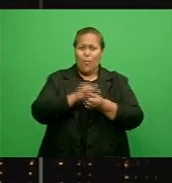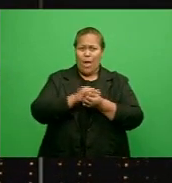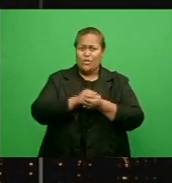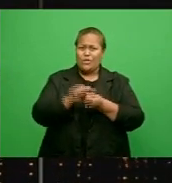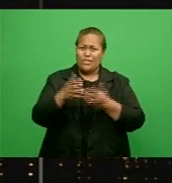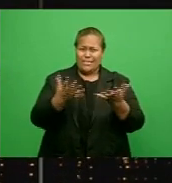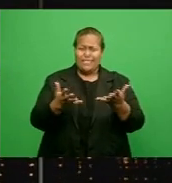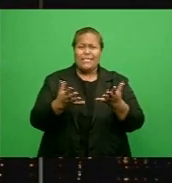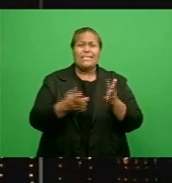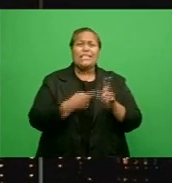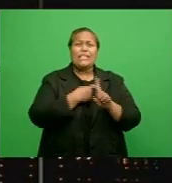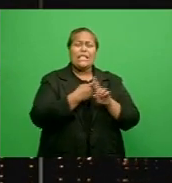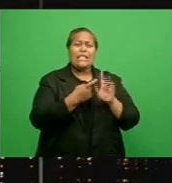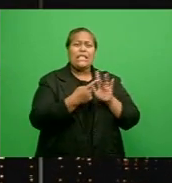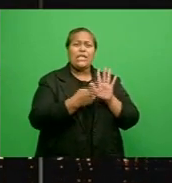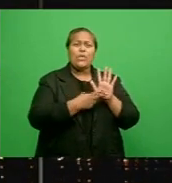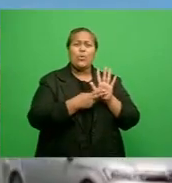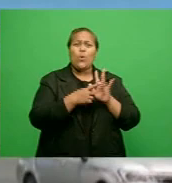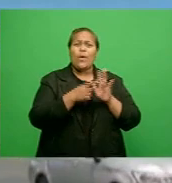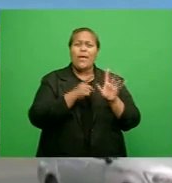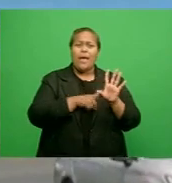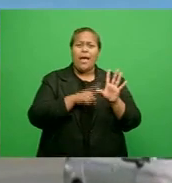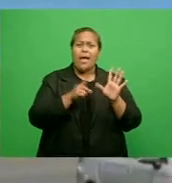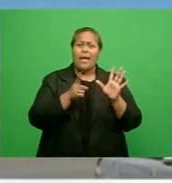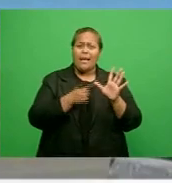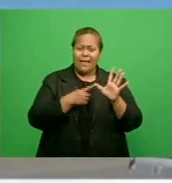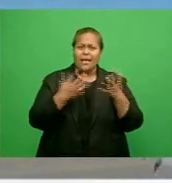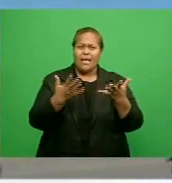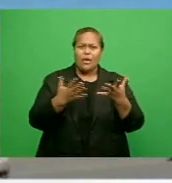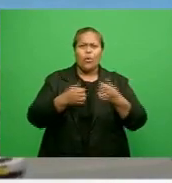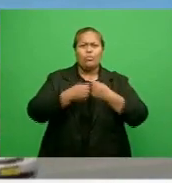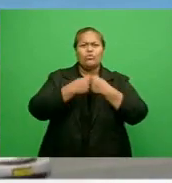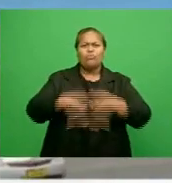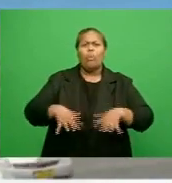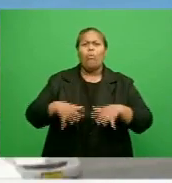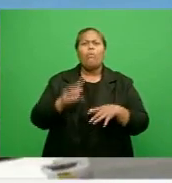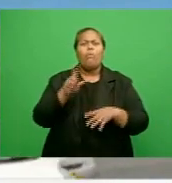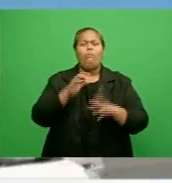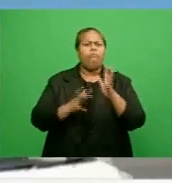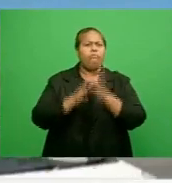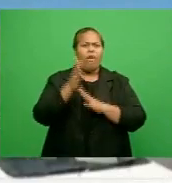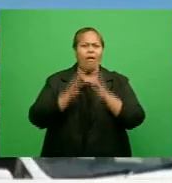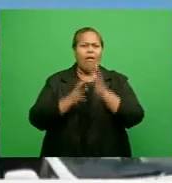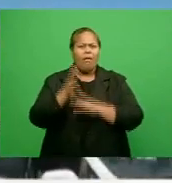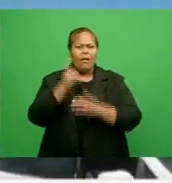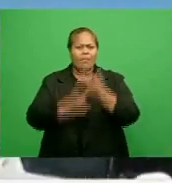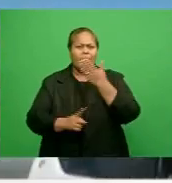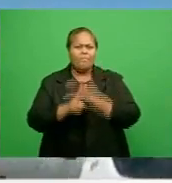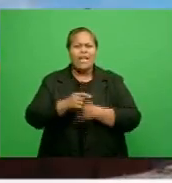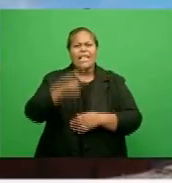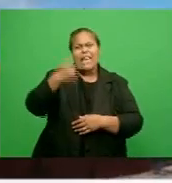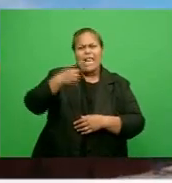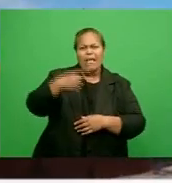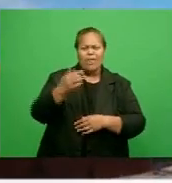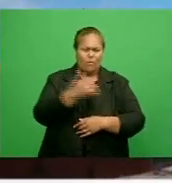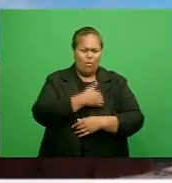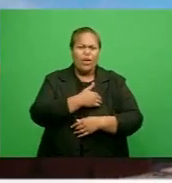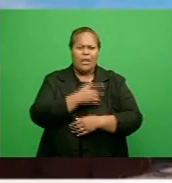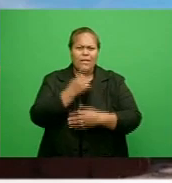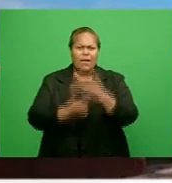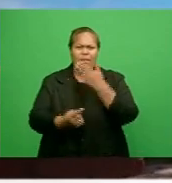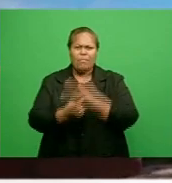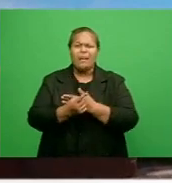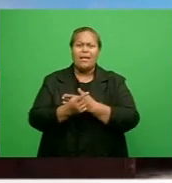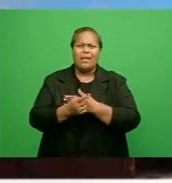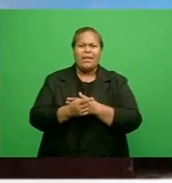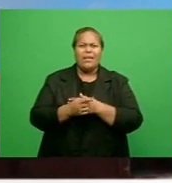Nasinu has been destroyed by fire. The blaze started at around 11 a.m. and firefighters managed to bring it under control and extinguish it.